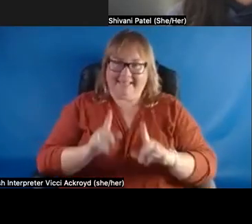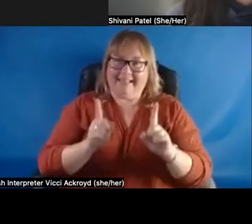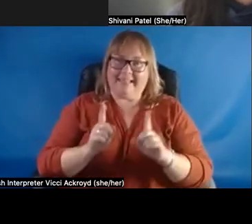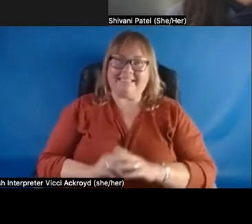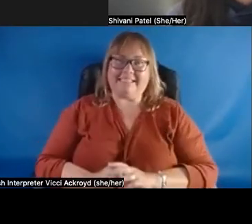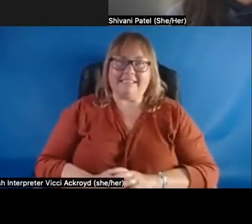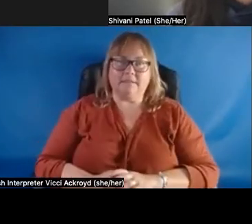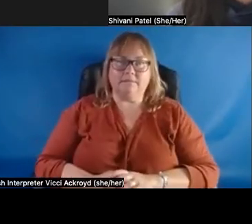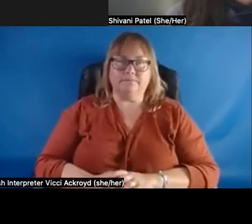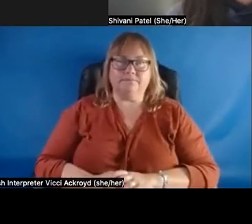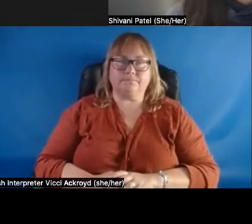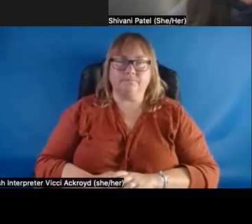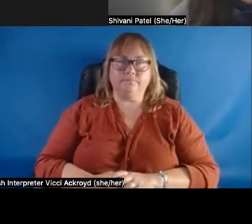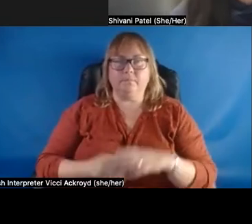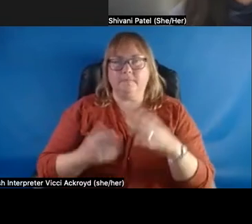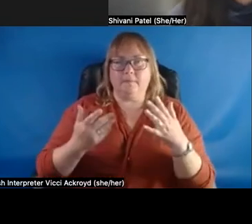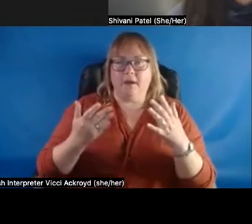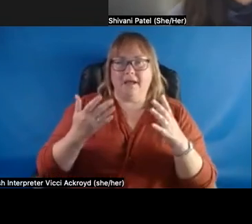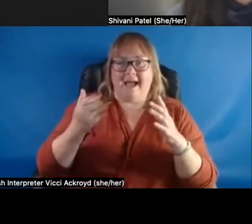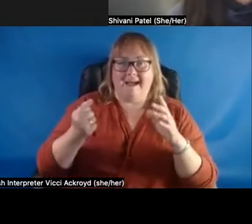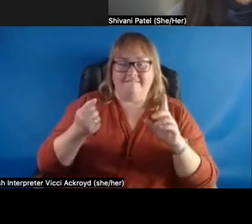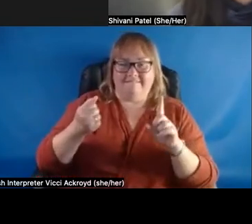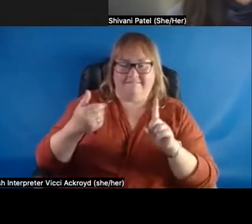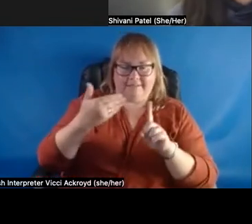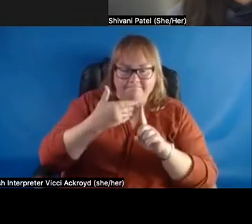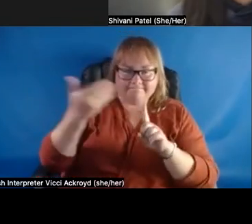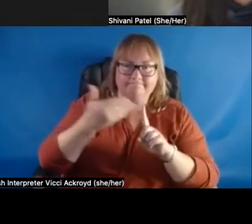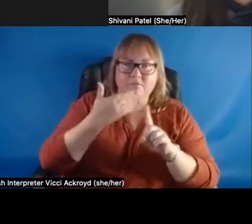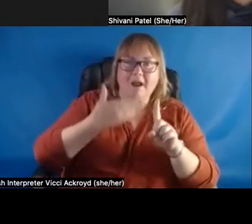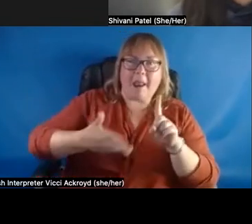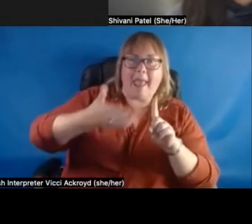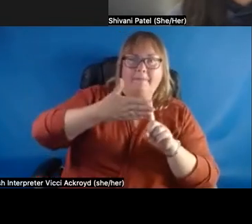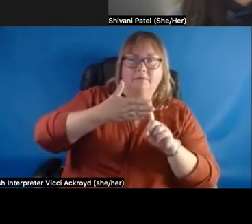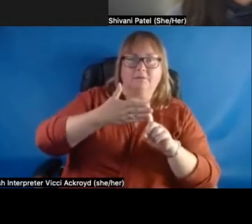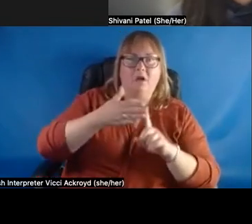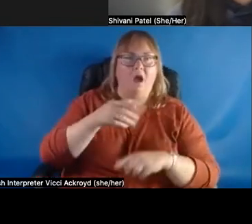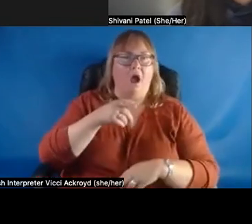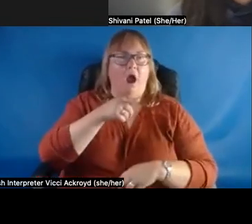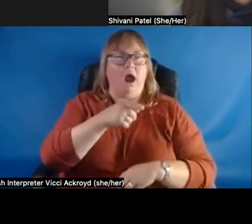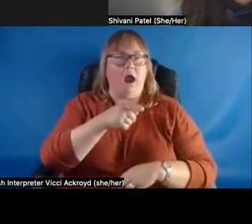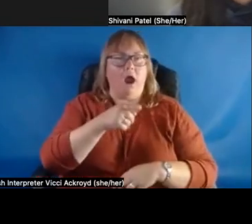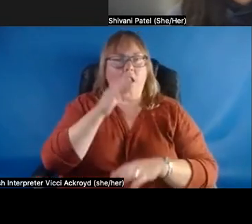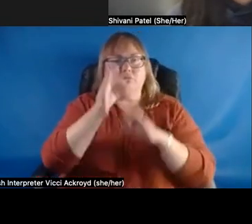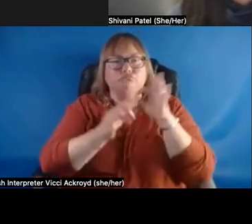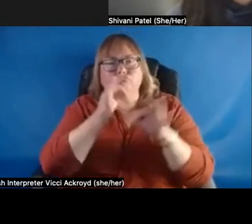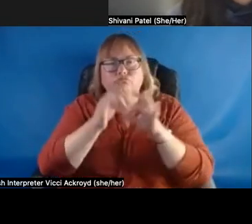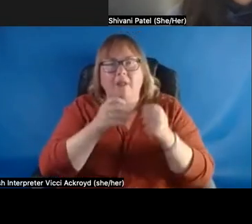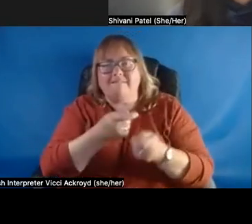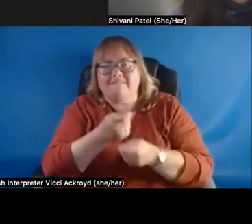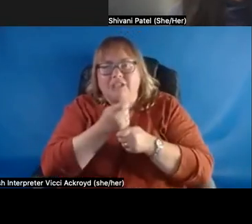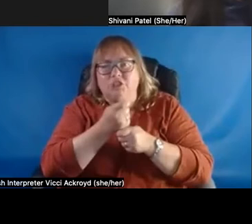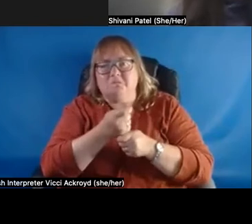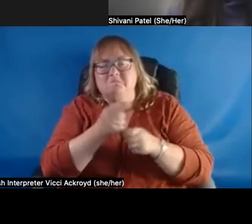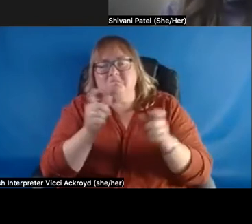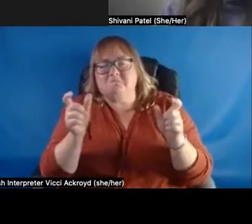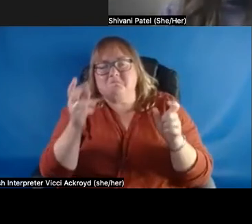certain signs or certain labels which people would ask. It feels like these are genuine questions, they just want to know my surname. But